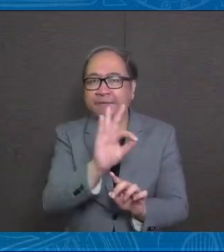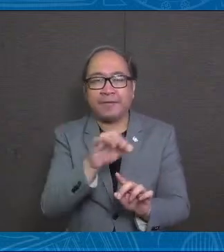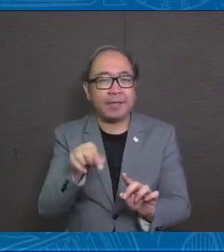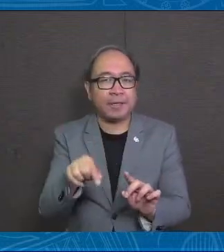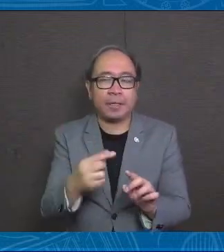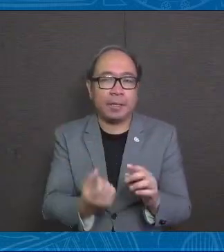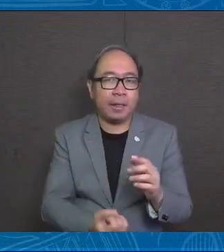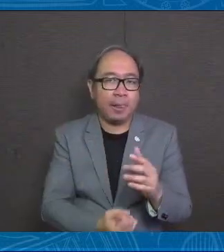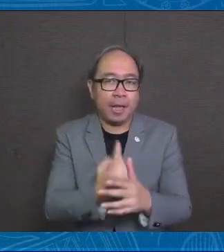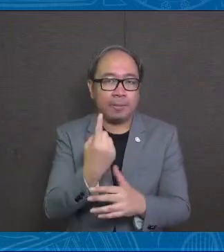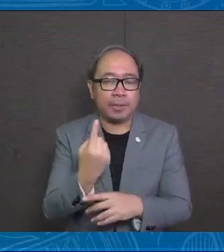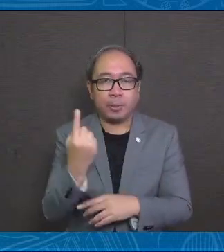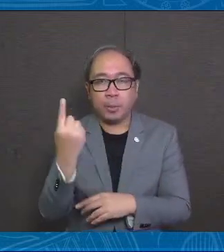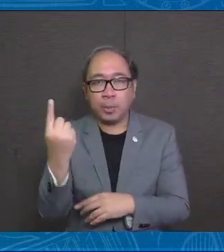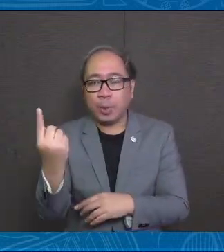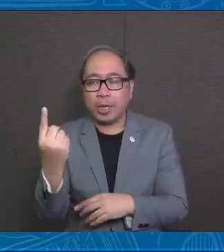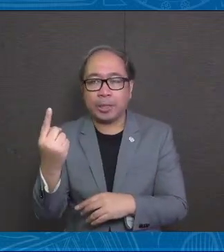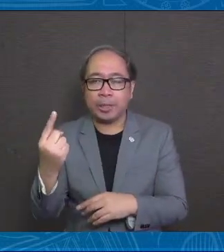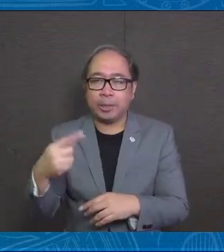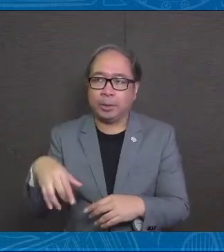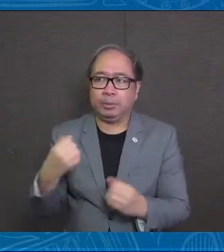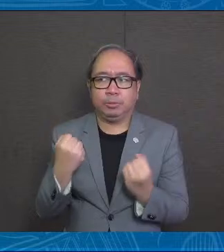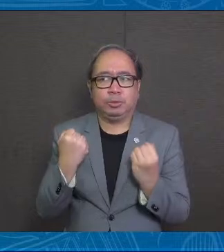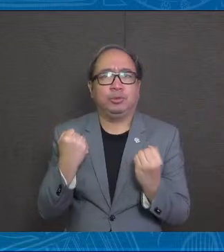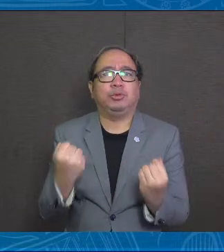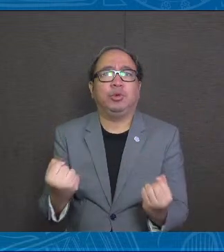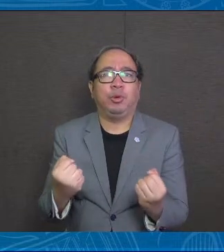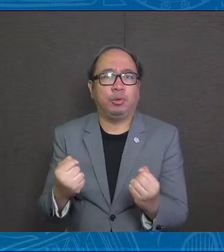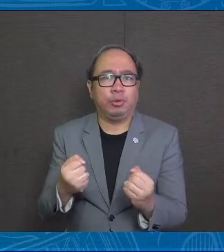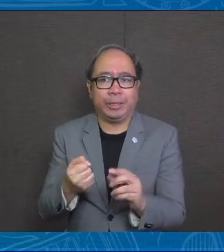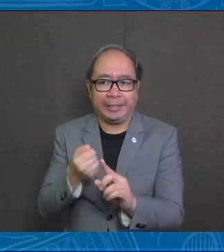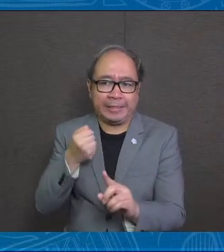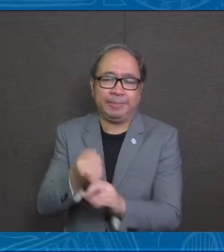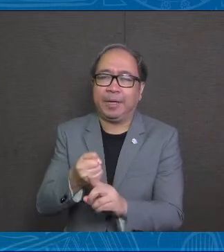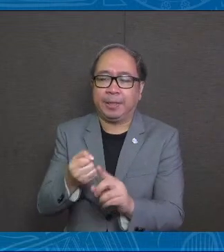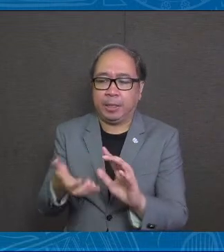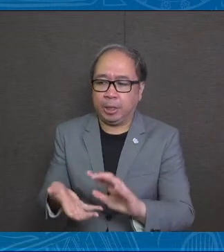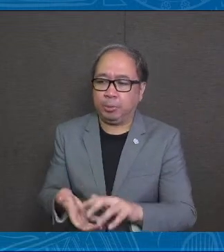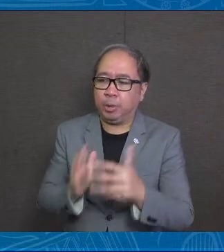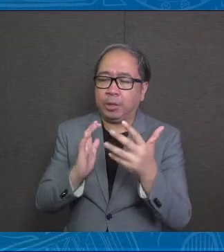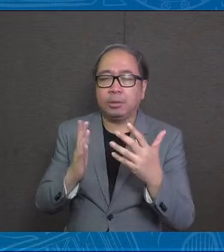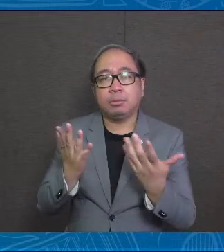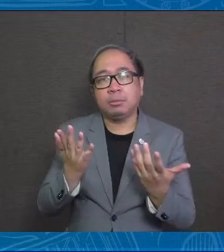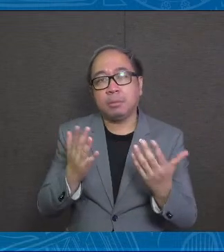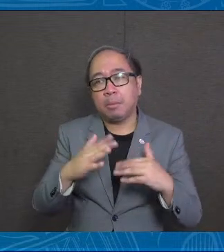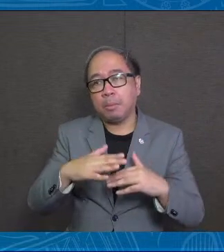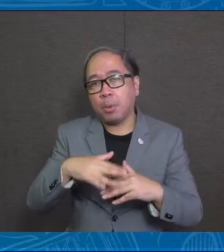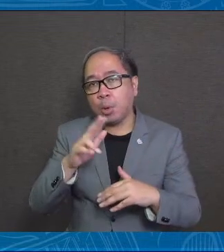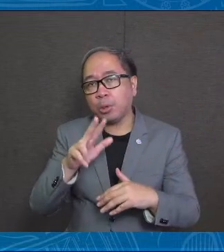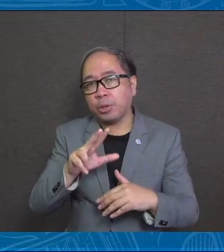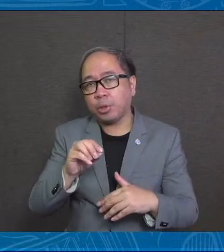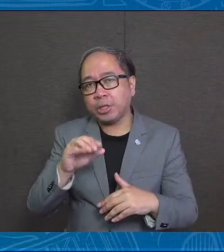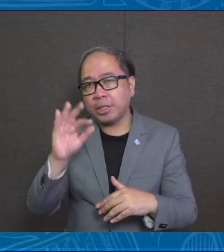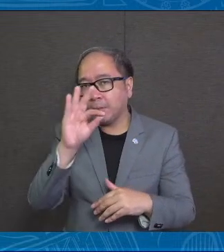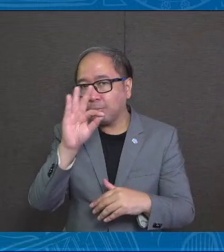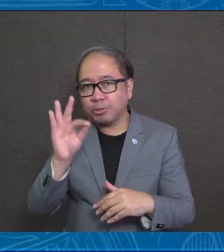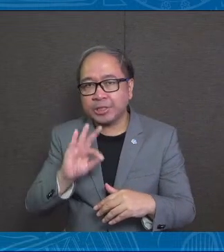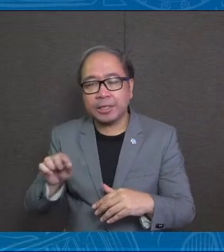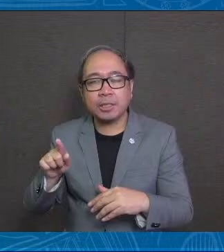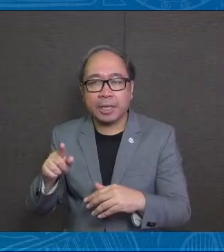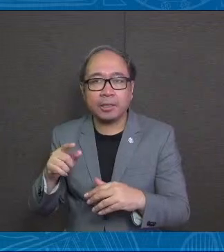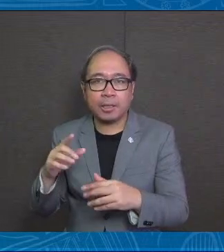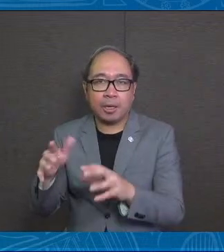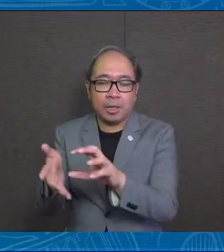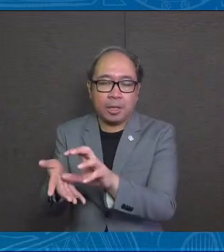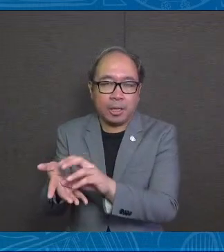one severe incident led to above 30% of the GDP. Another one was at 64%